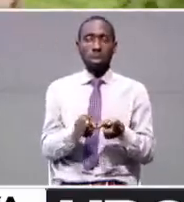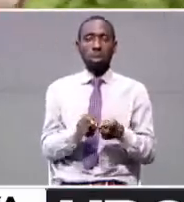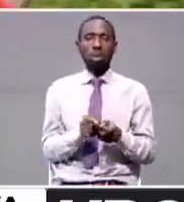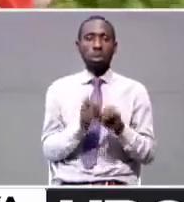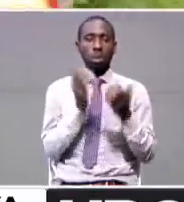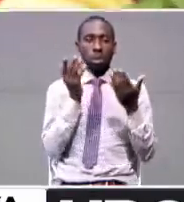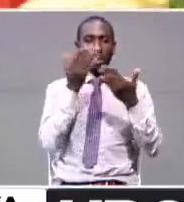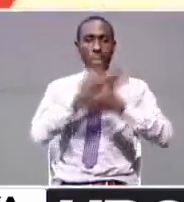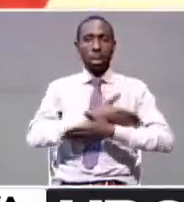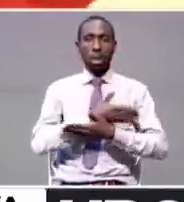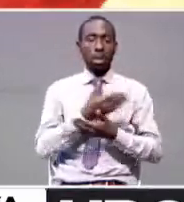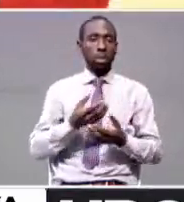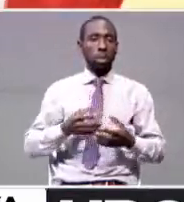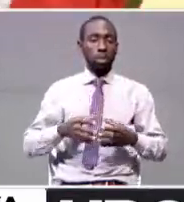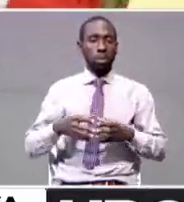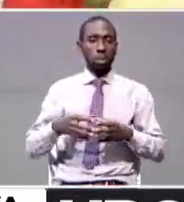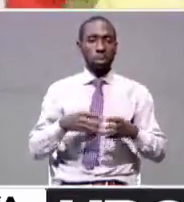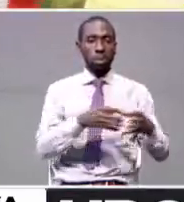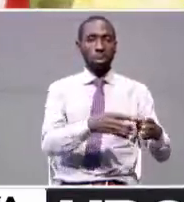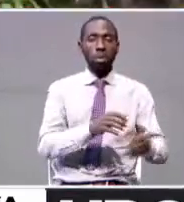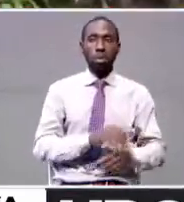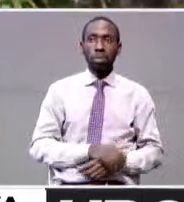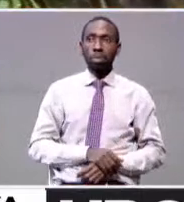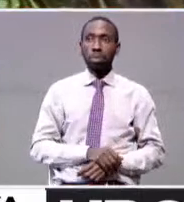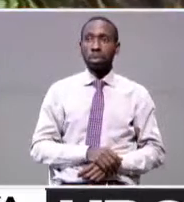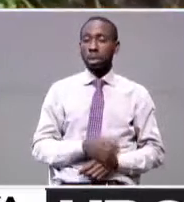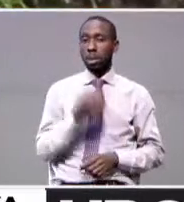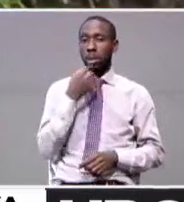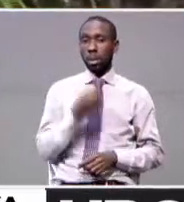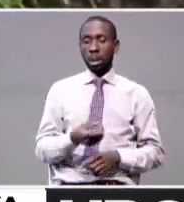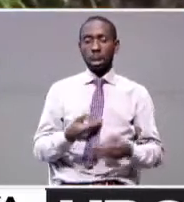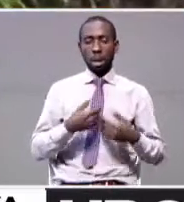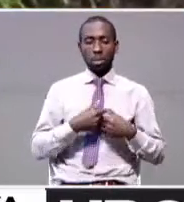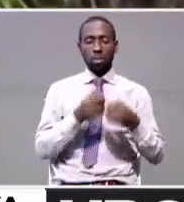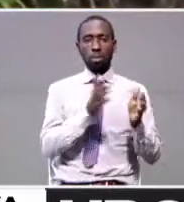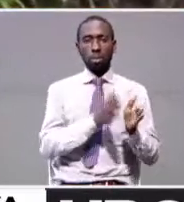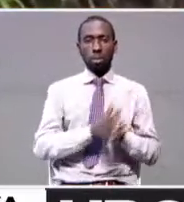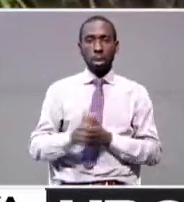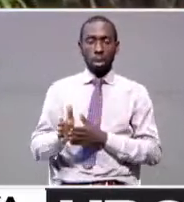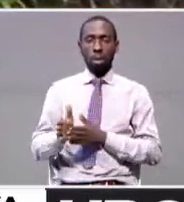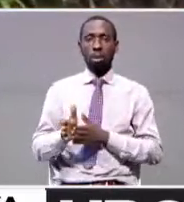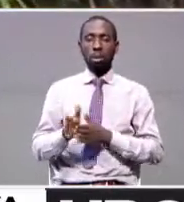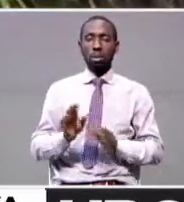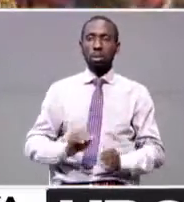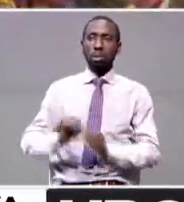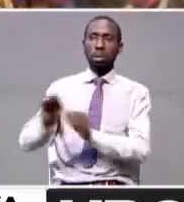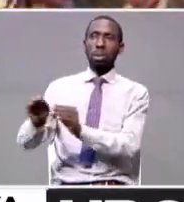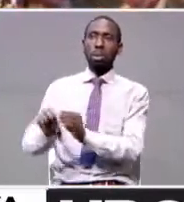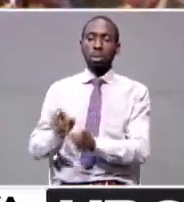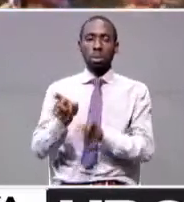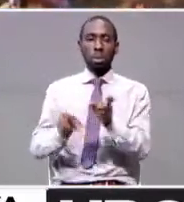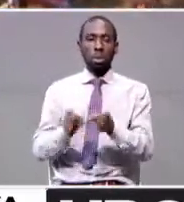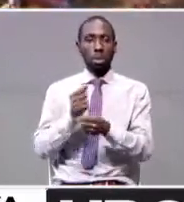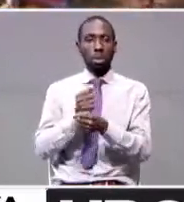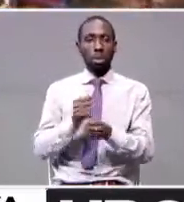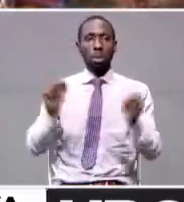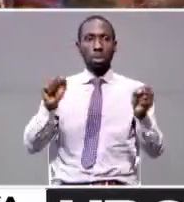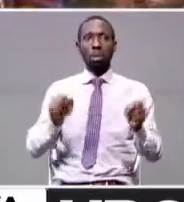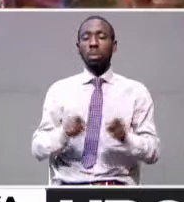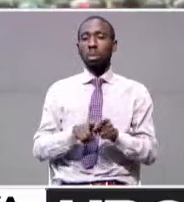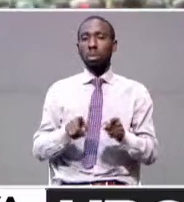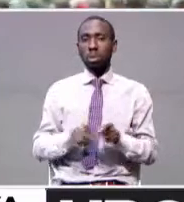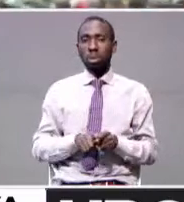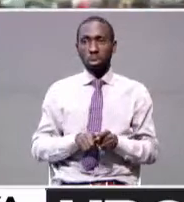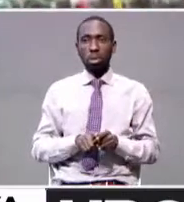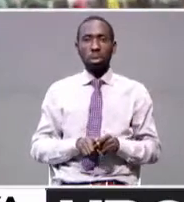Erifaz Muhindi agamba baina entekateka eyokusengula bakaonawo wamu n'okuwa famili zaabo akoseddwa